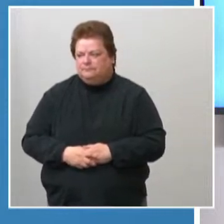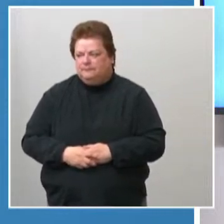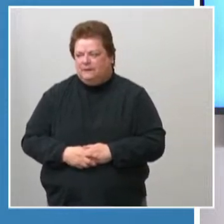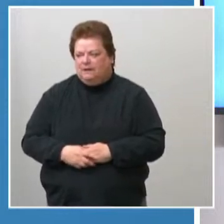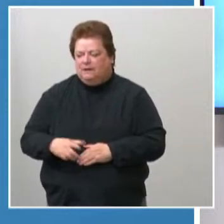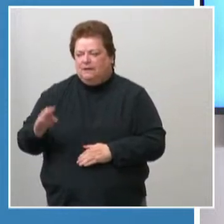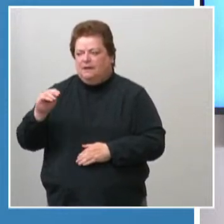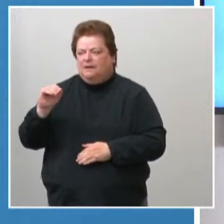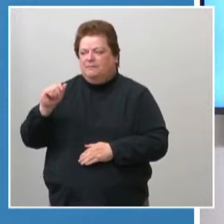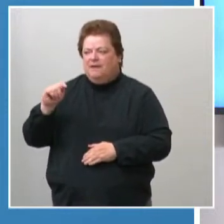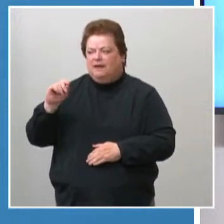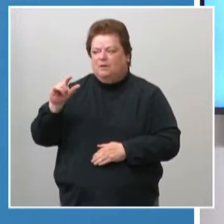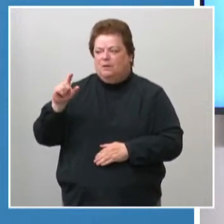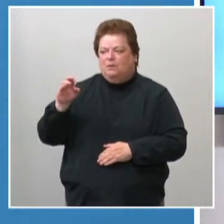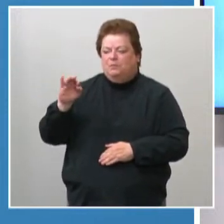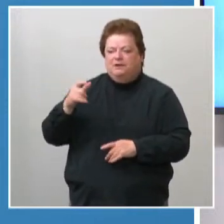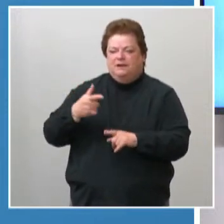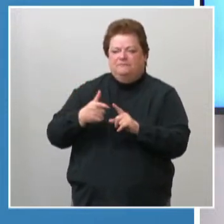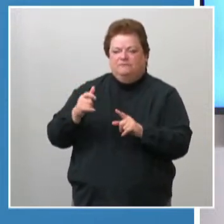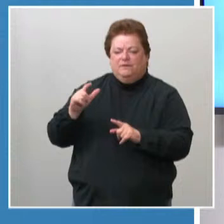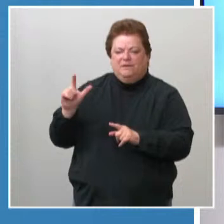Hi, Pat, it's Matt Olberding from the Journal-Star.